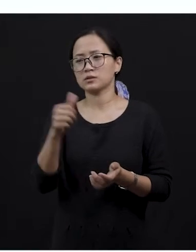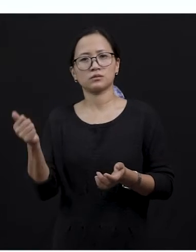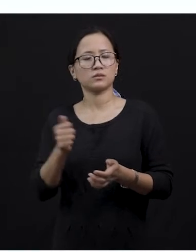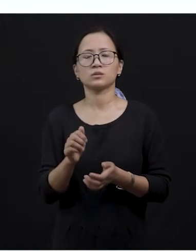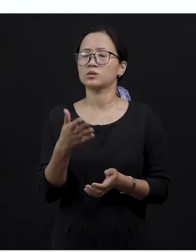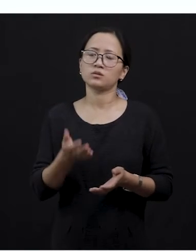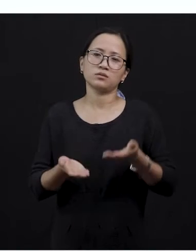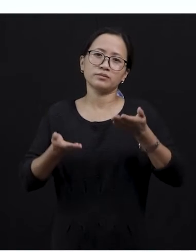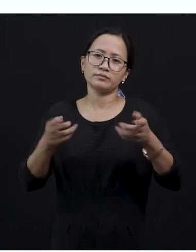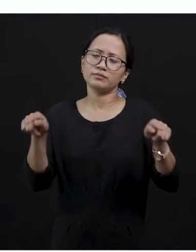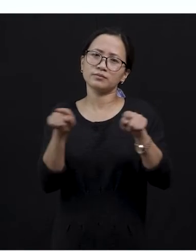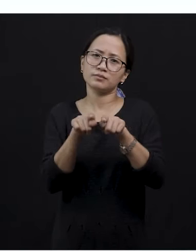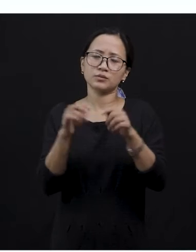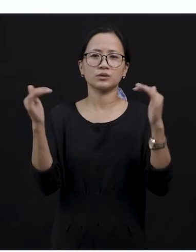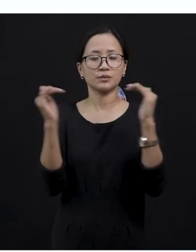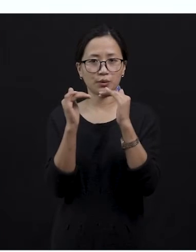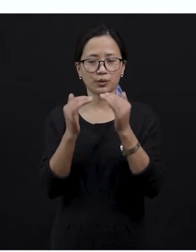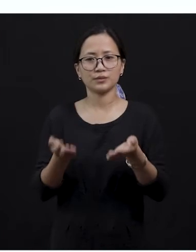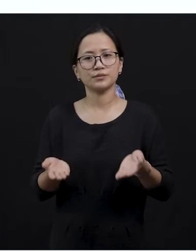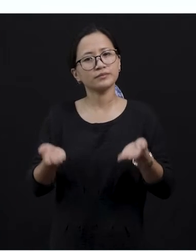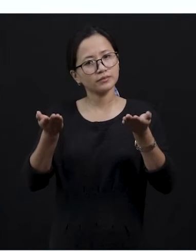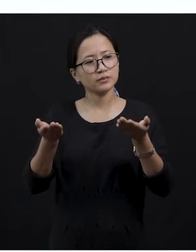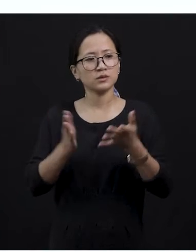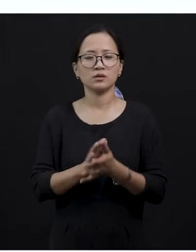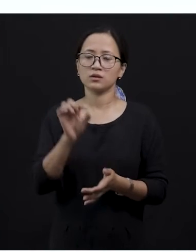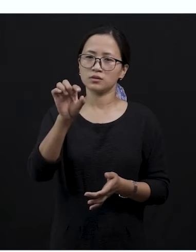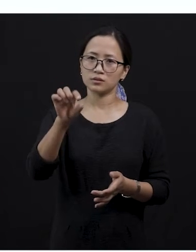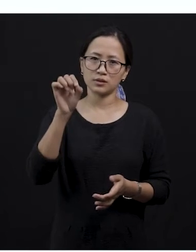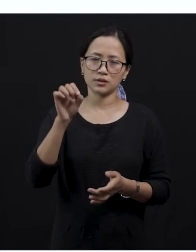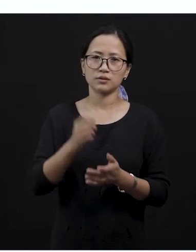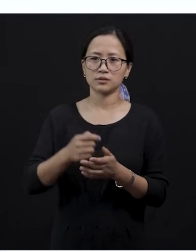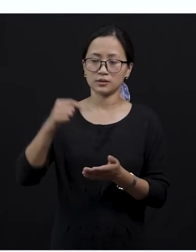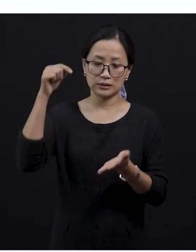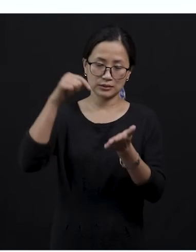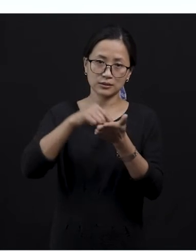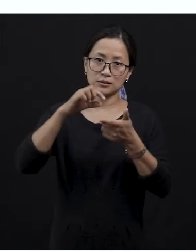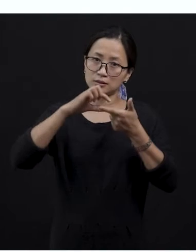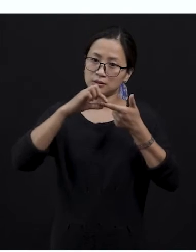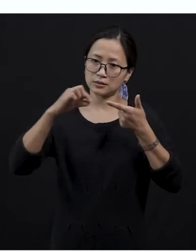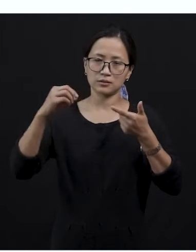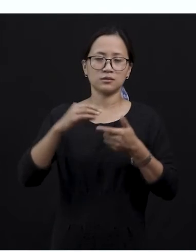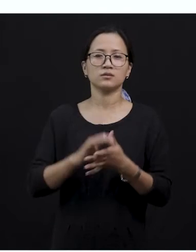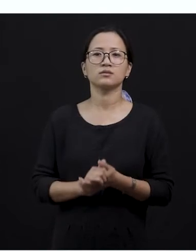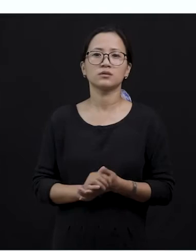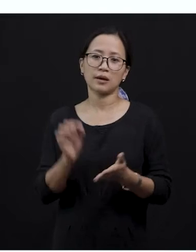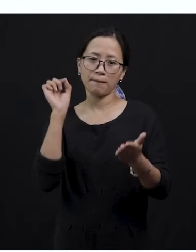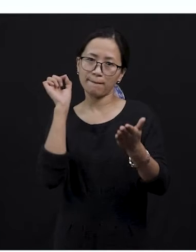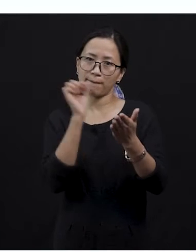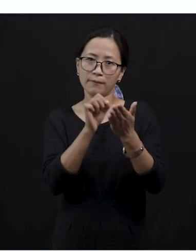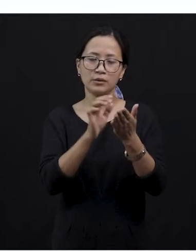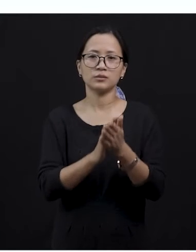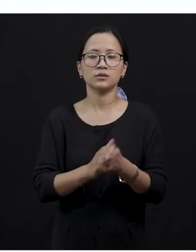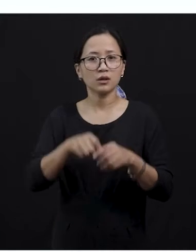are balanced. Same weight. Take a needle. Bichi. Take a needle and pop